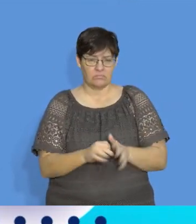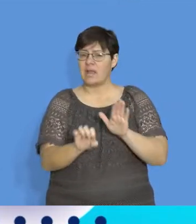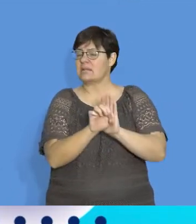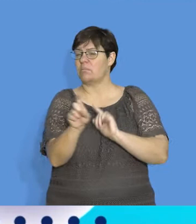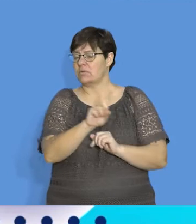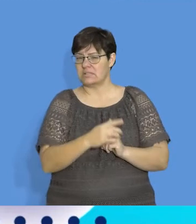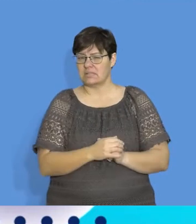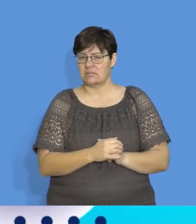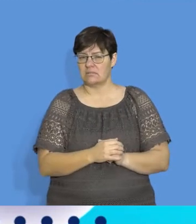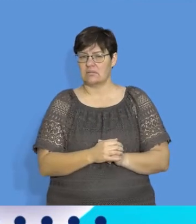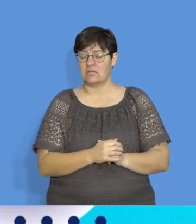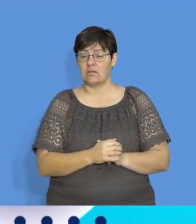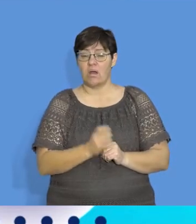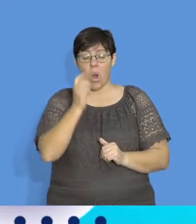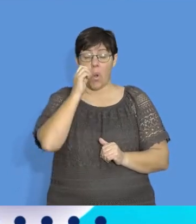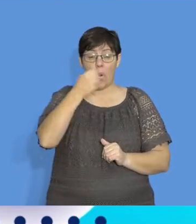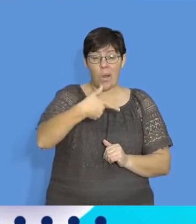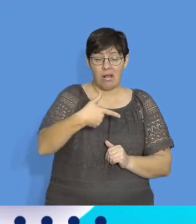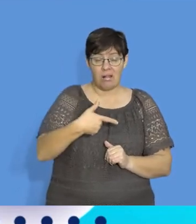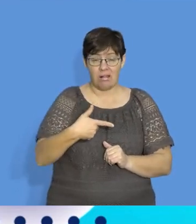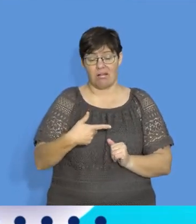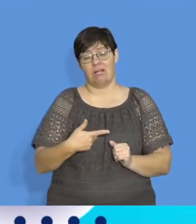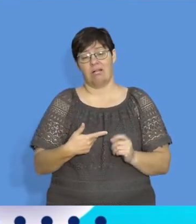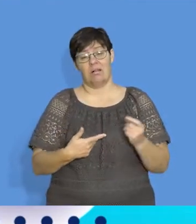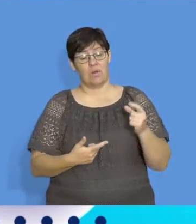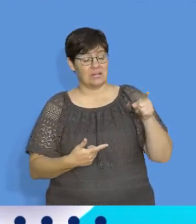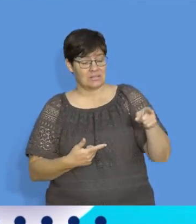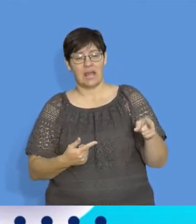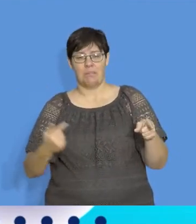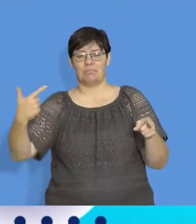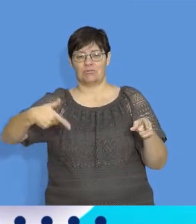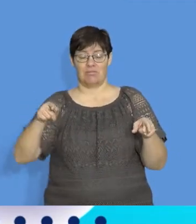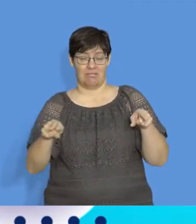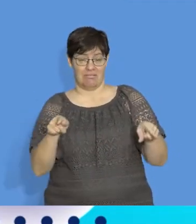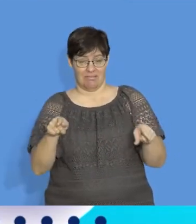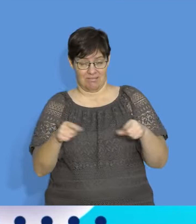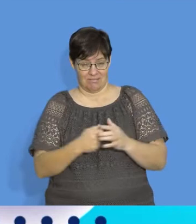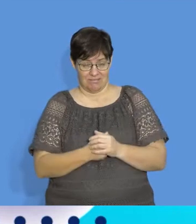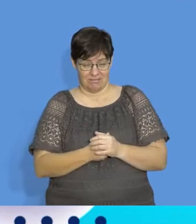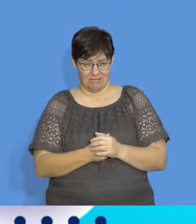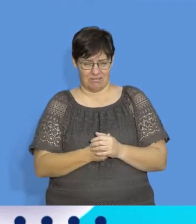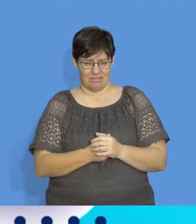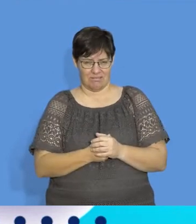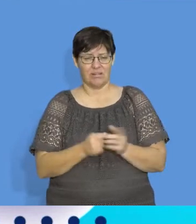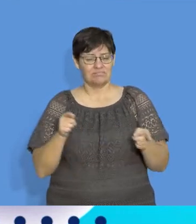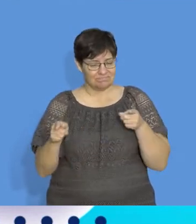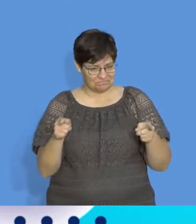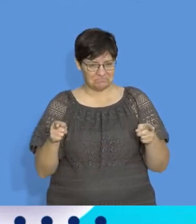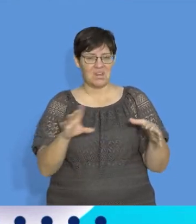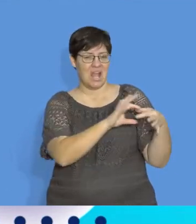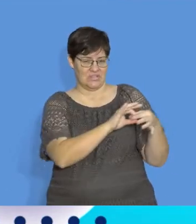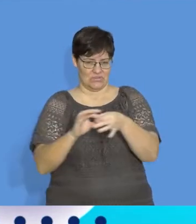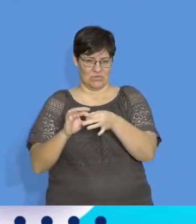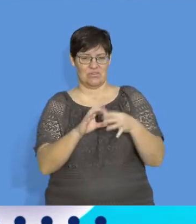what? Oil price and petrol. Those two there's a strong